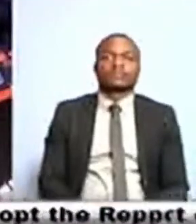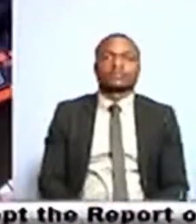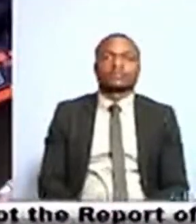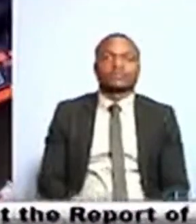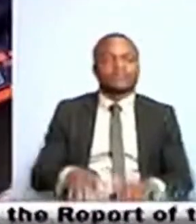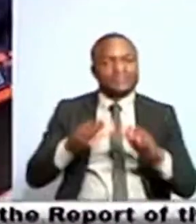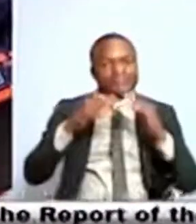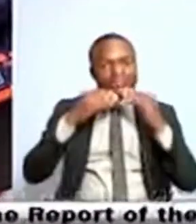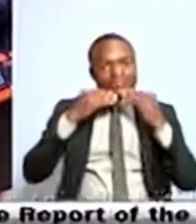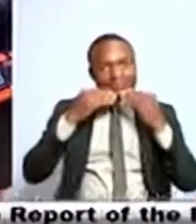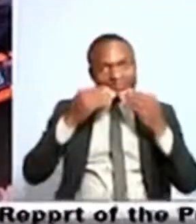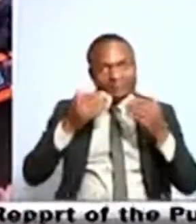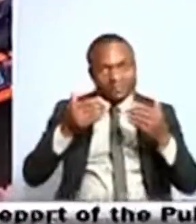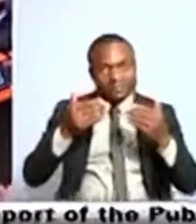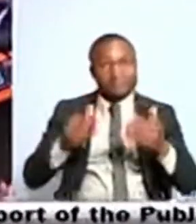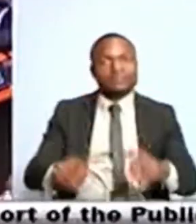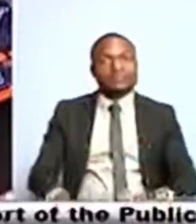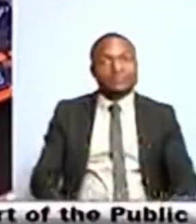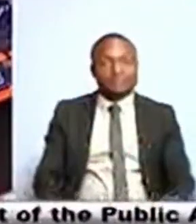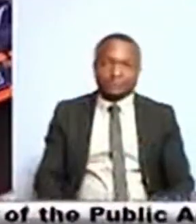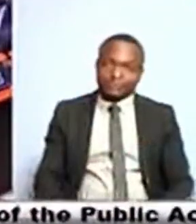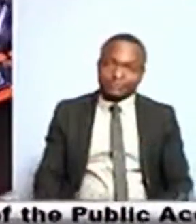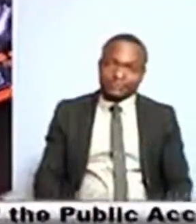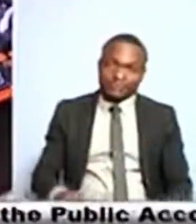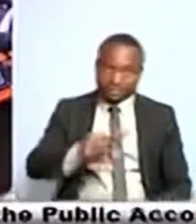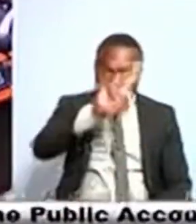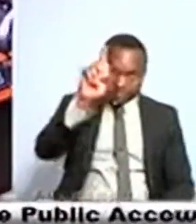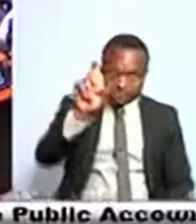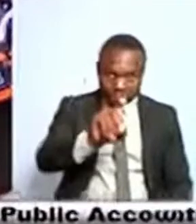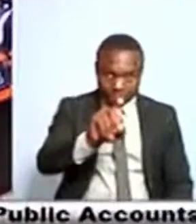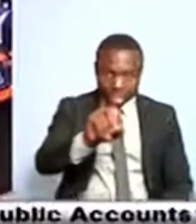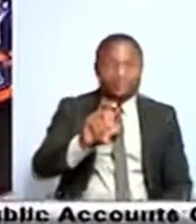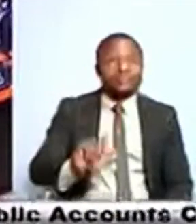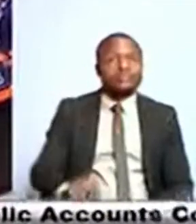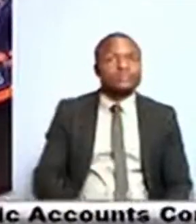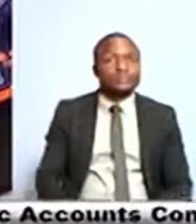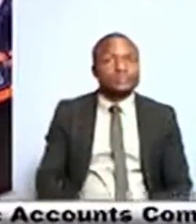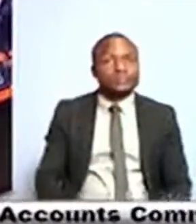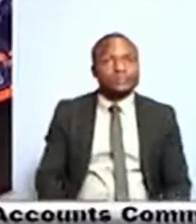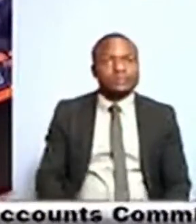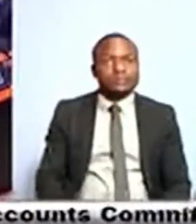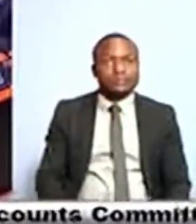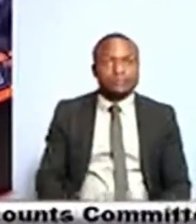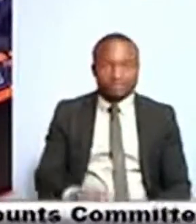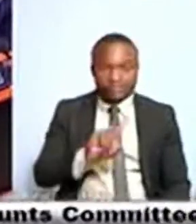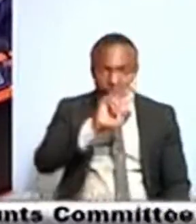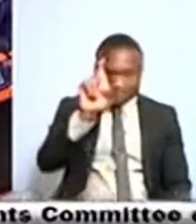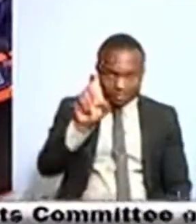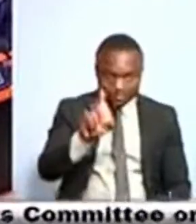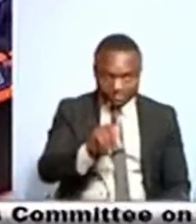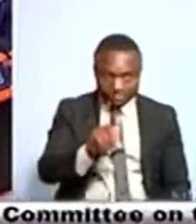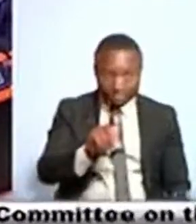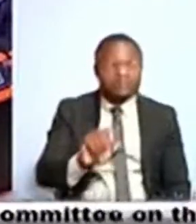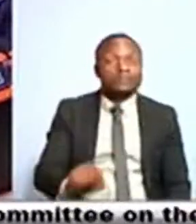Thank you. I put the question. The question is